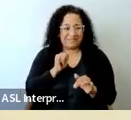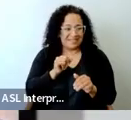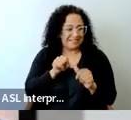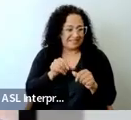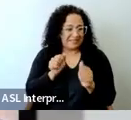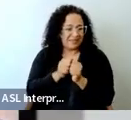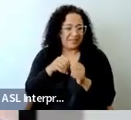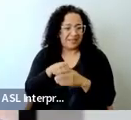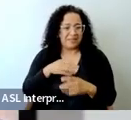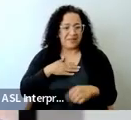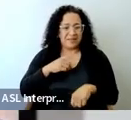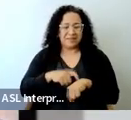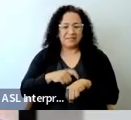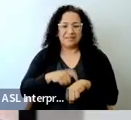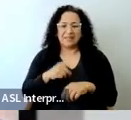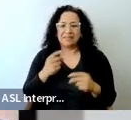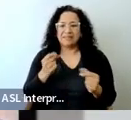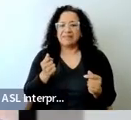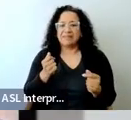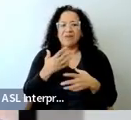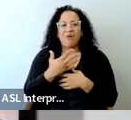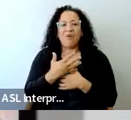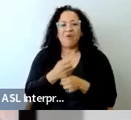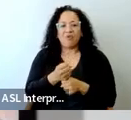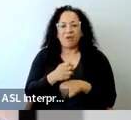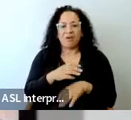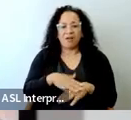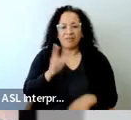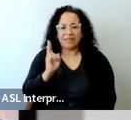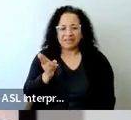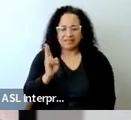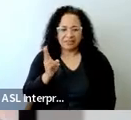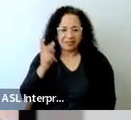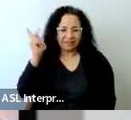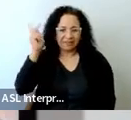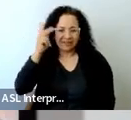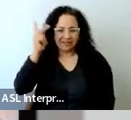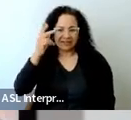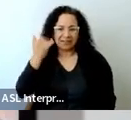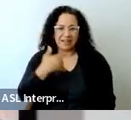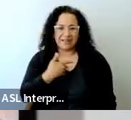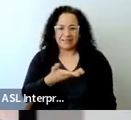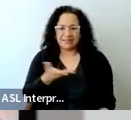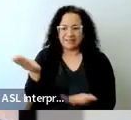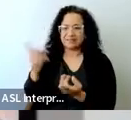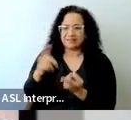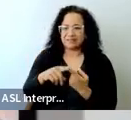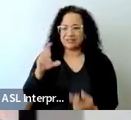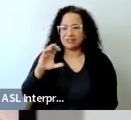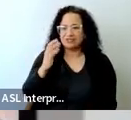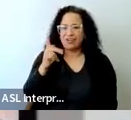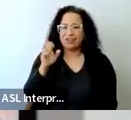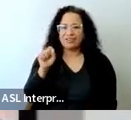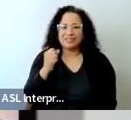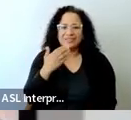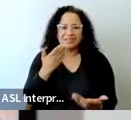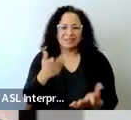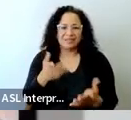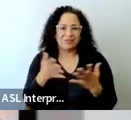time, very quick overview on the history and philosophy, and I'm going to give it over to you, Charles. Thanks so much.